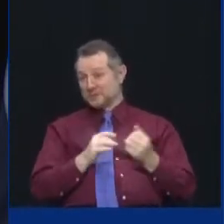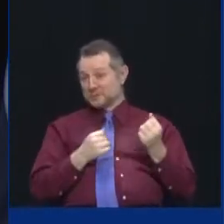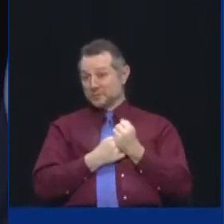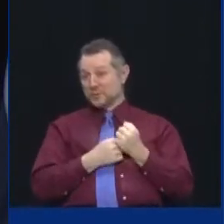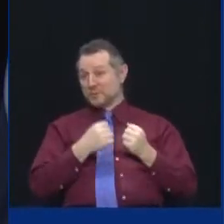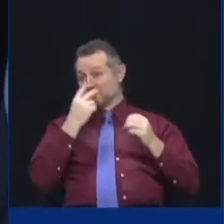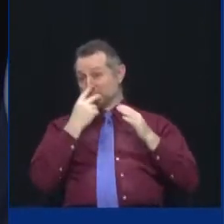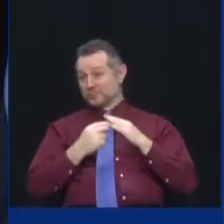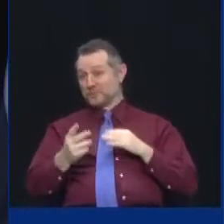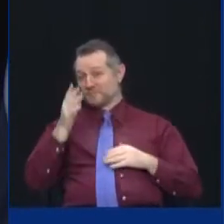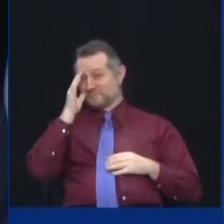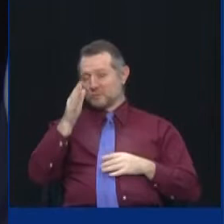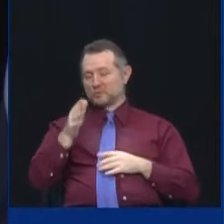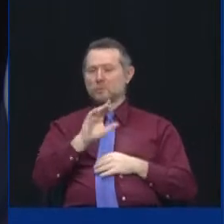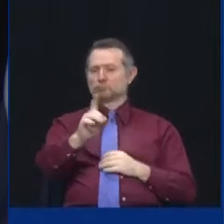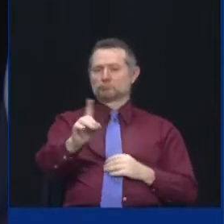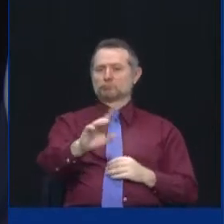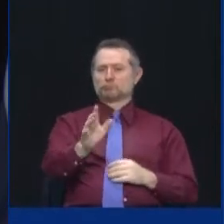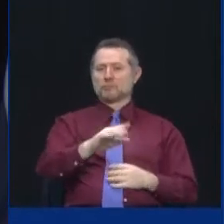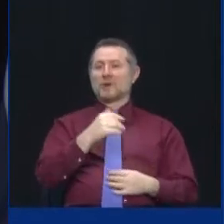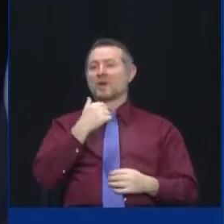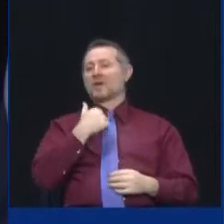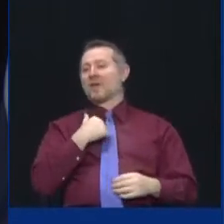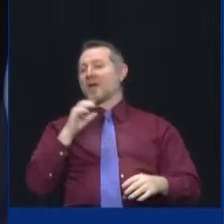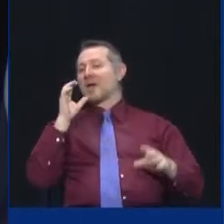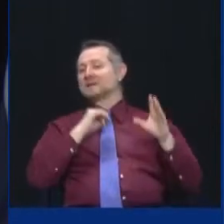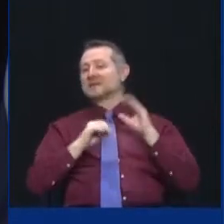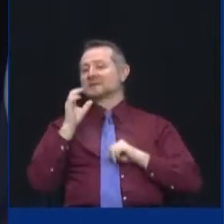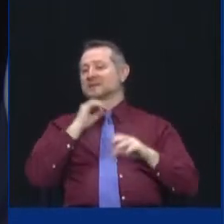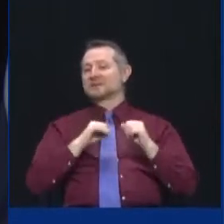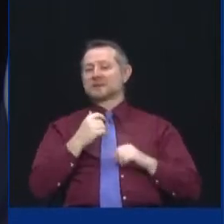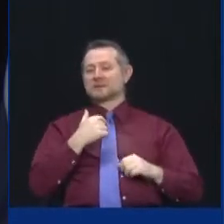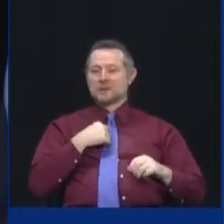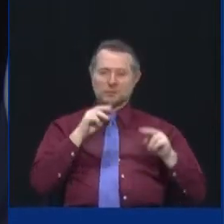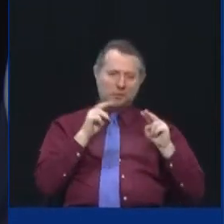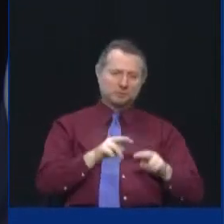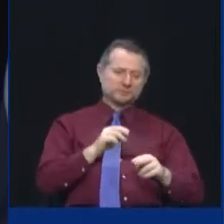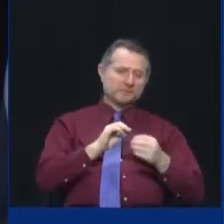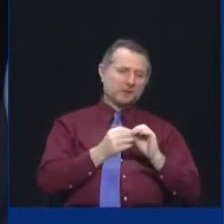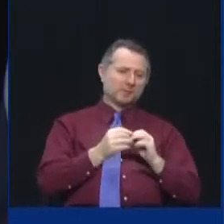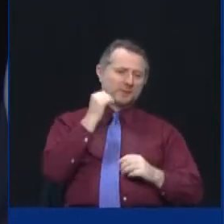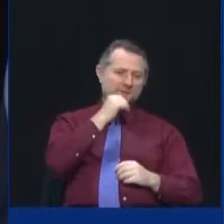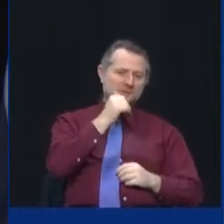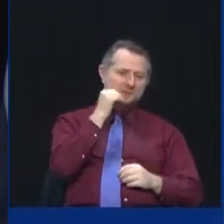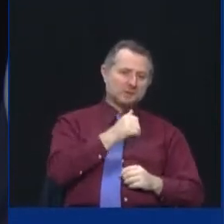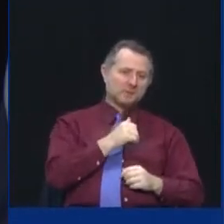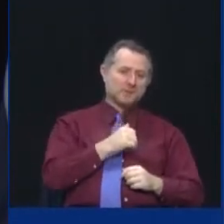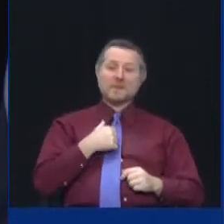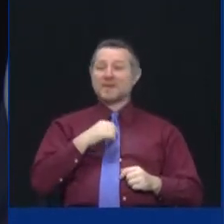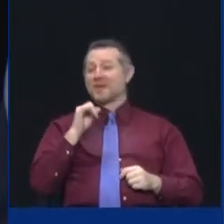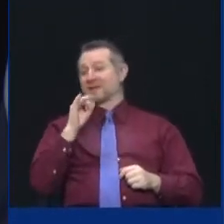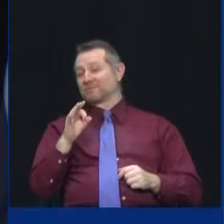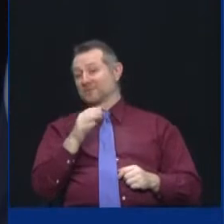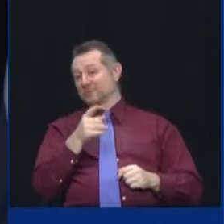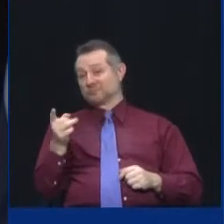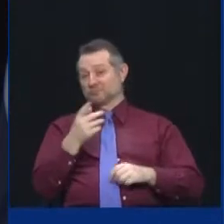We follow the numbers every day. We get that vaccination. If you are vaccinated,